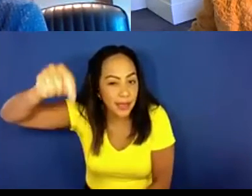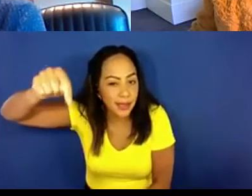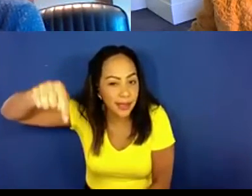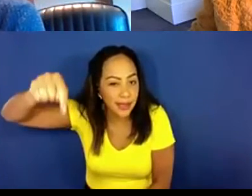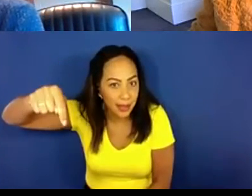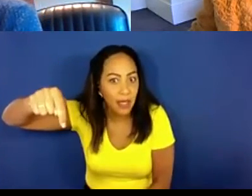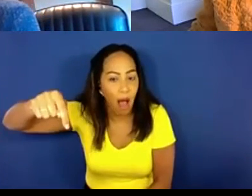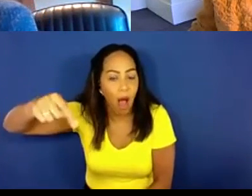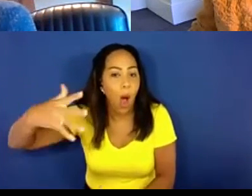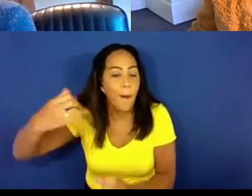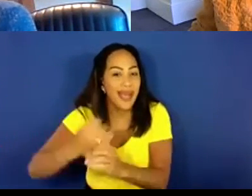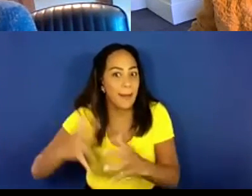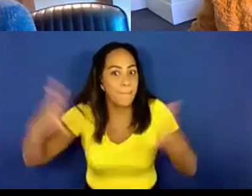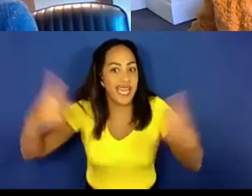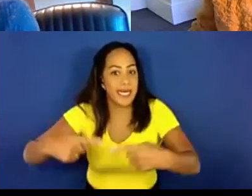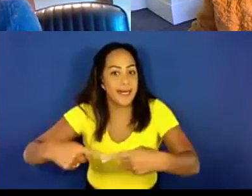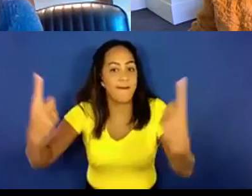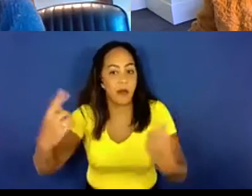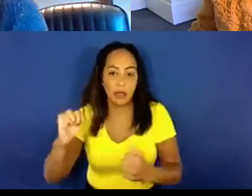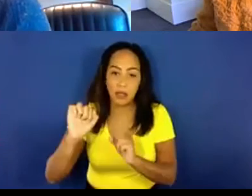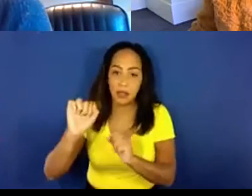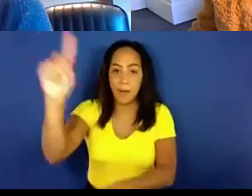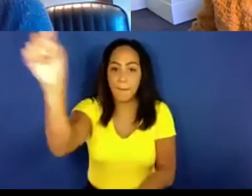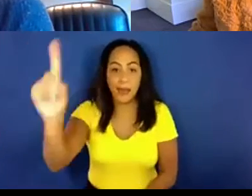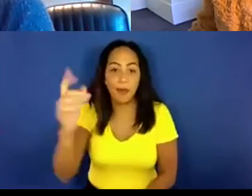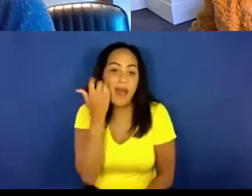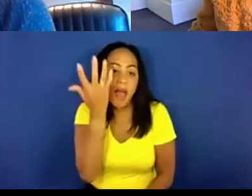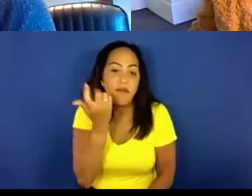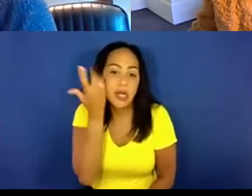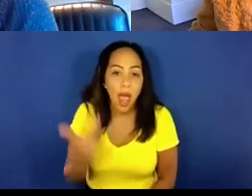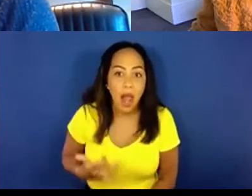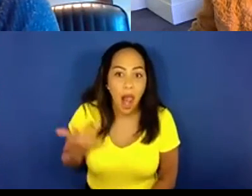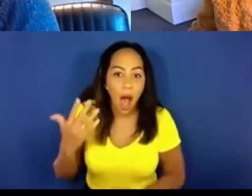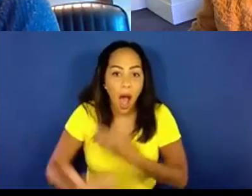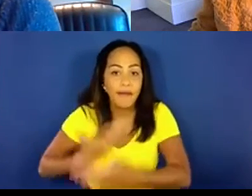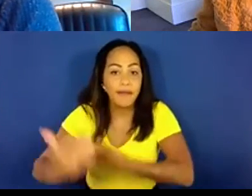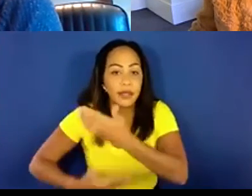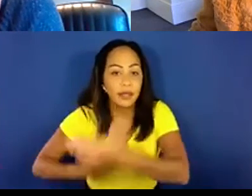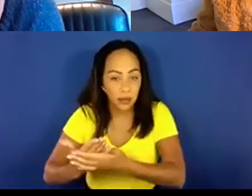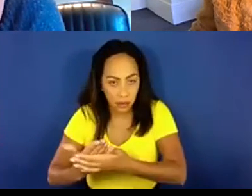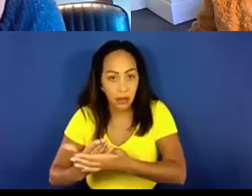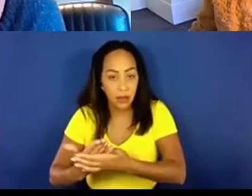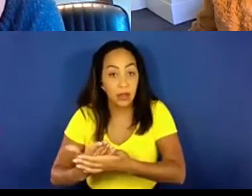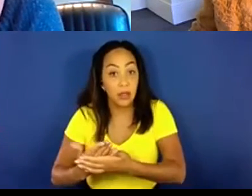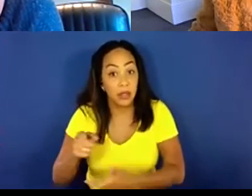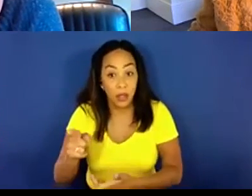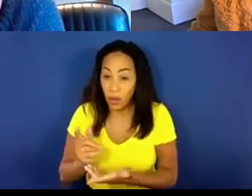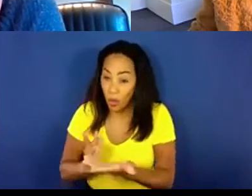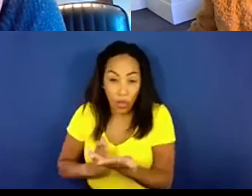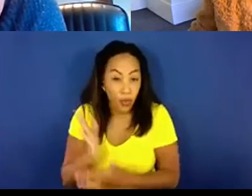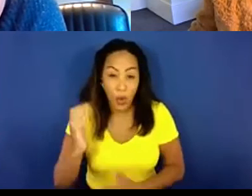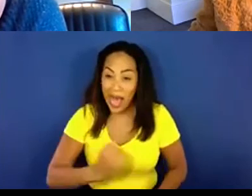a difference to people in their everyday lives. And I think one of the threads through all of the faith projects